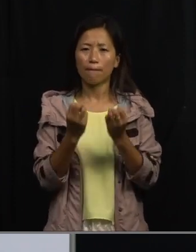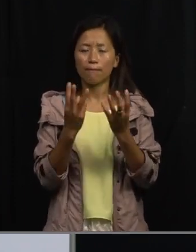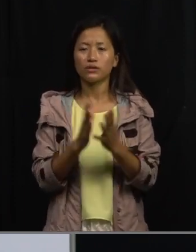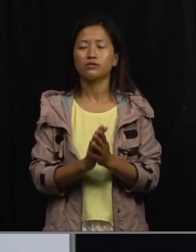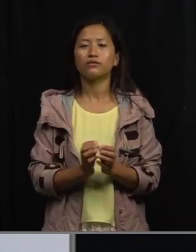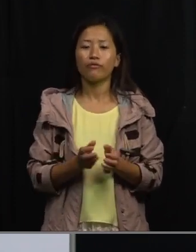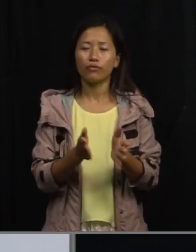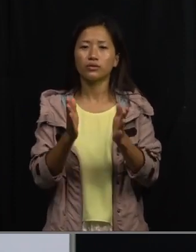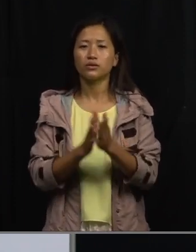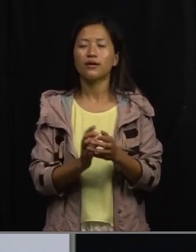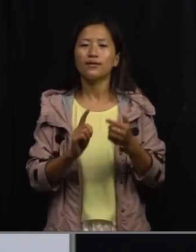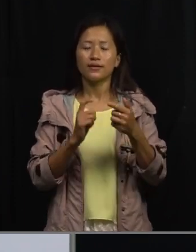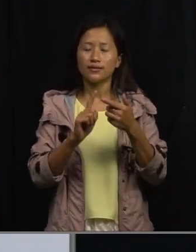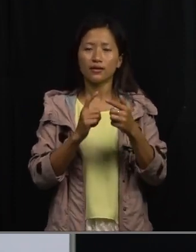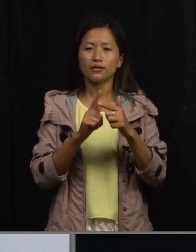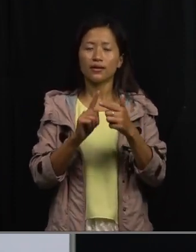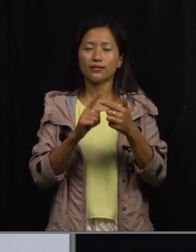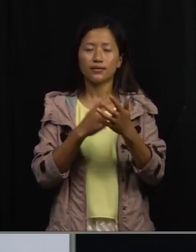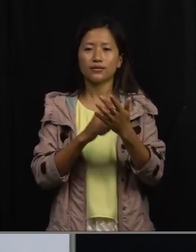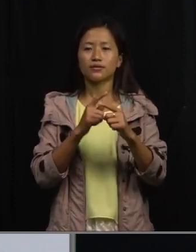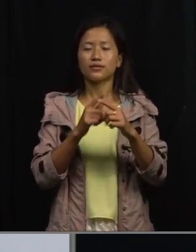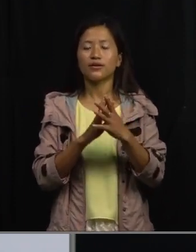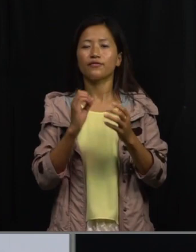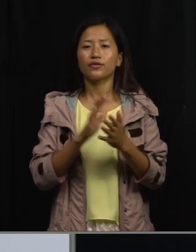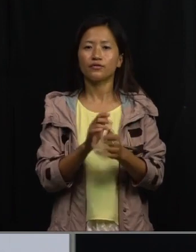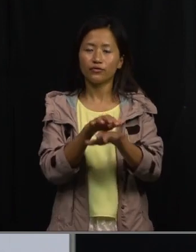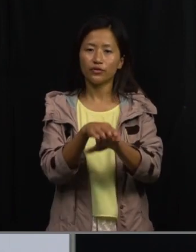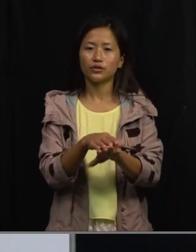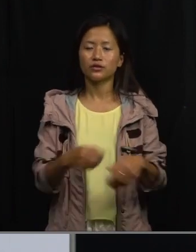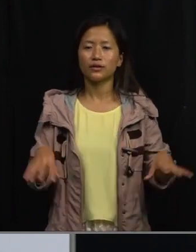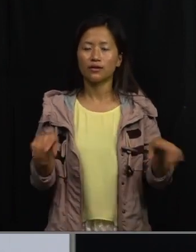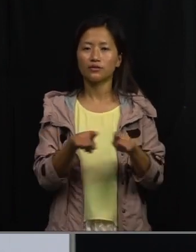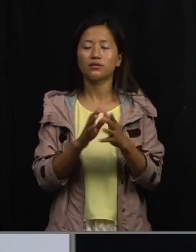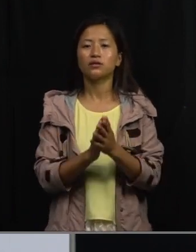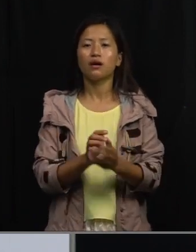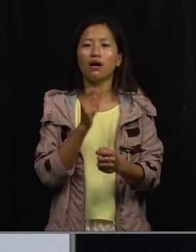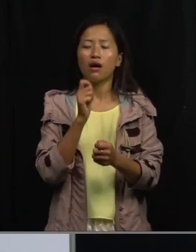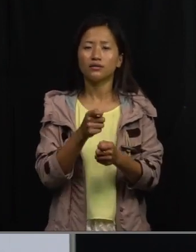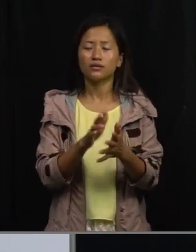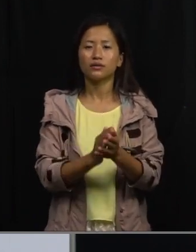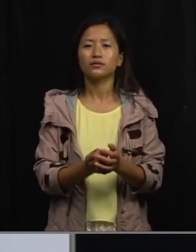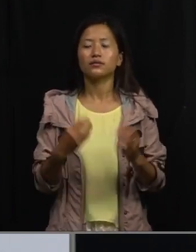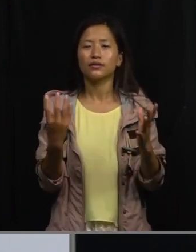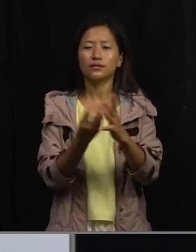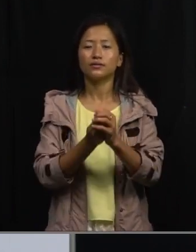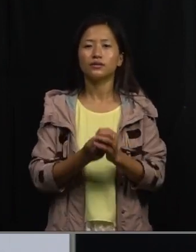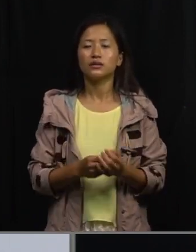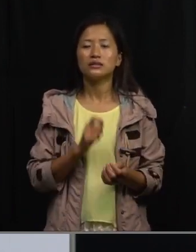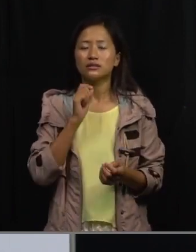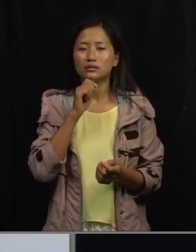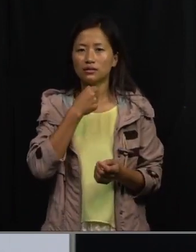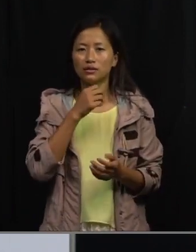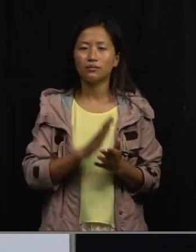such as scavenging, hunting, fishing, and gathering. And also, the early men, they